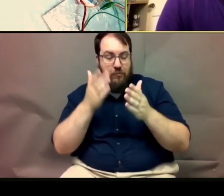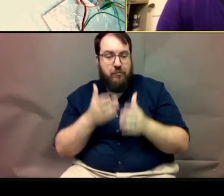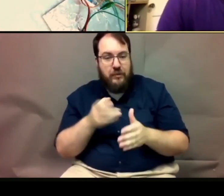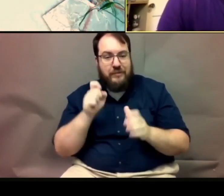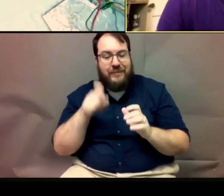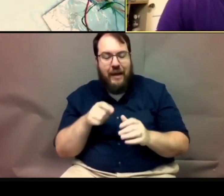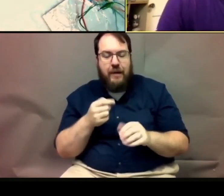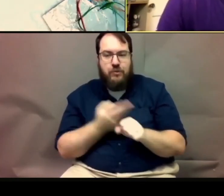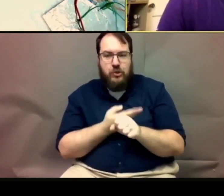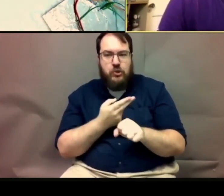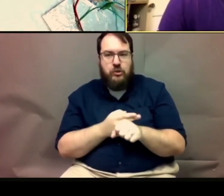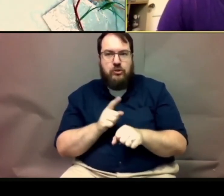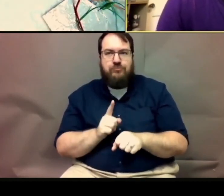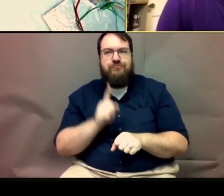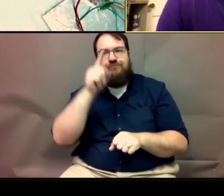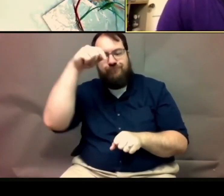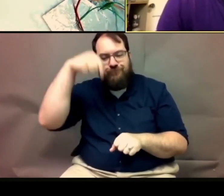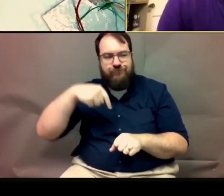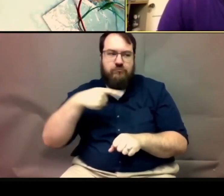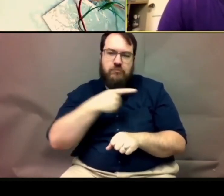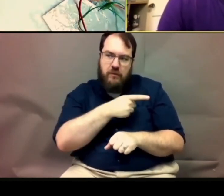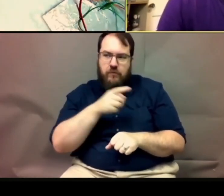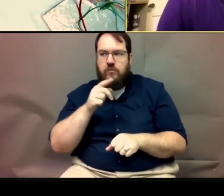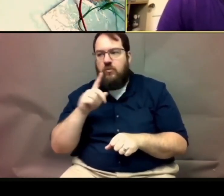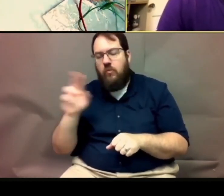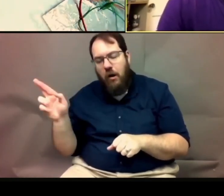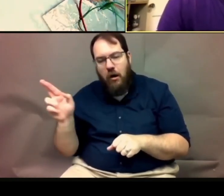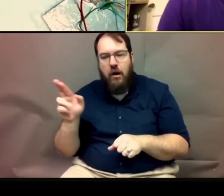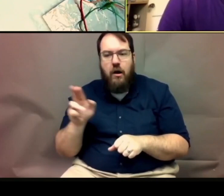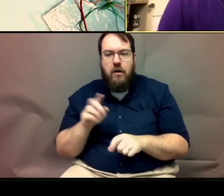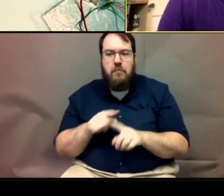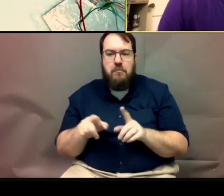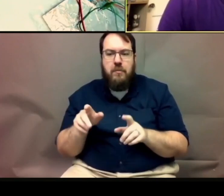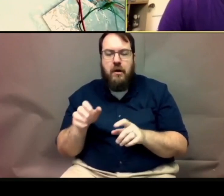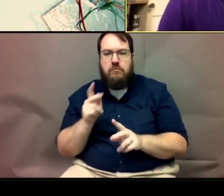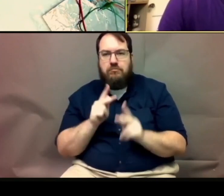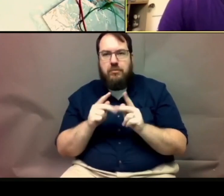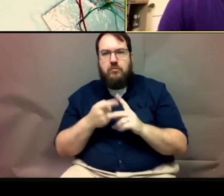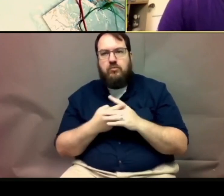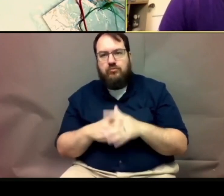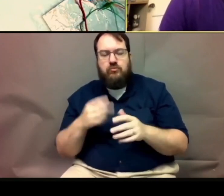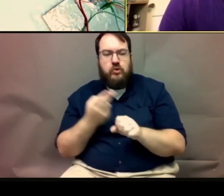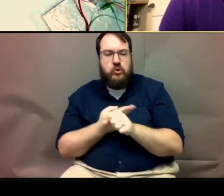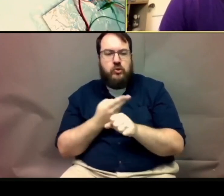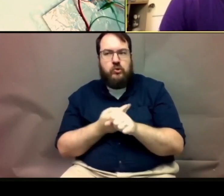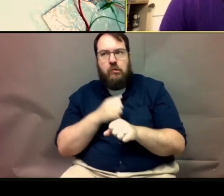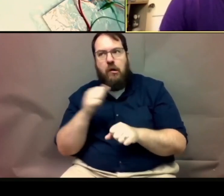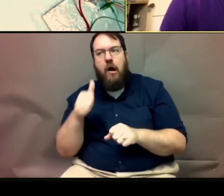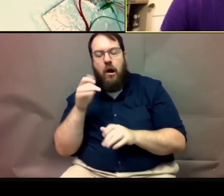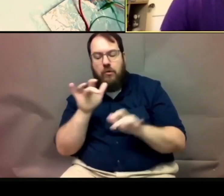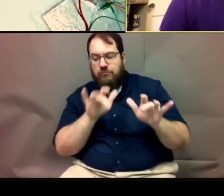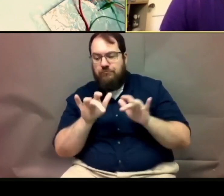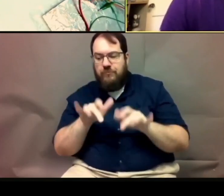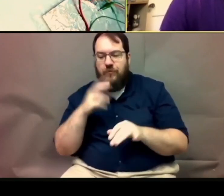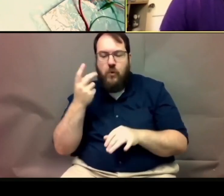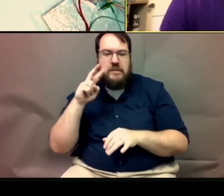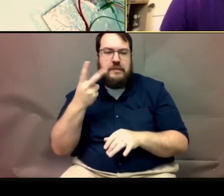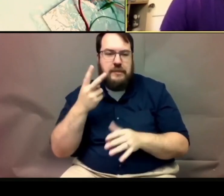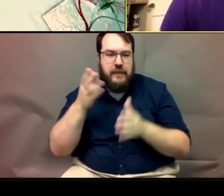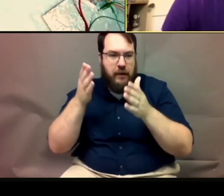to go up, down, left, right. But people started to use other keys for a second player, or maybe